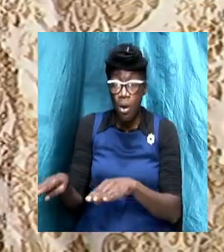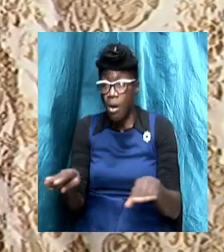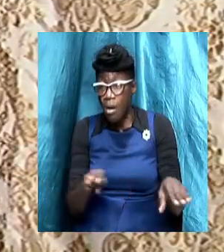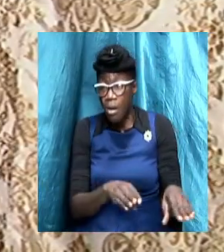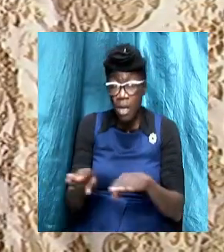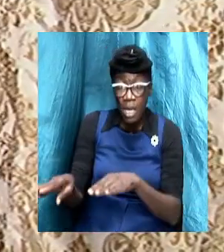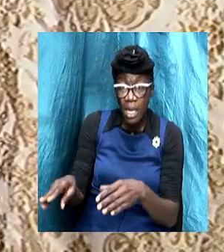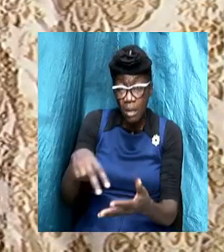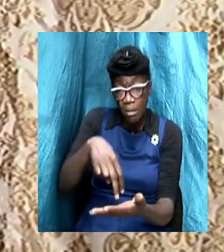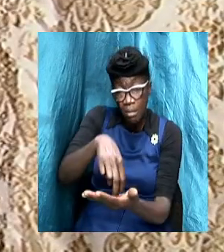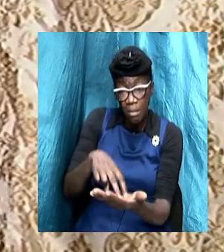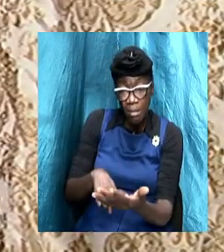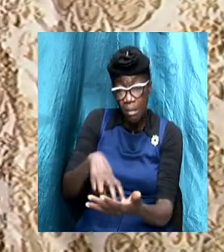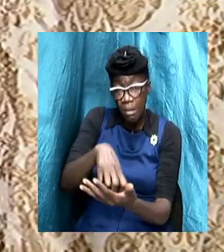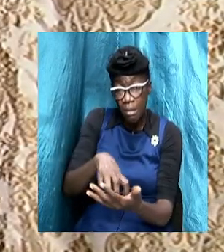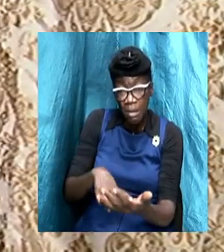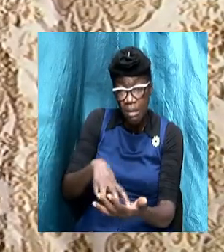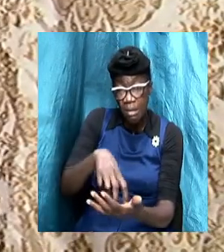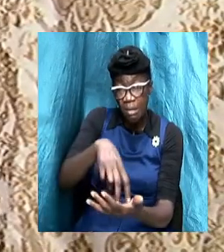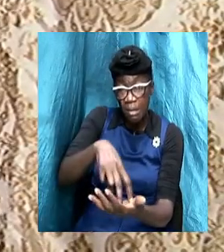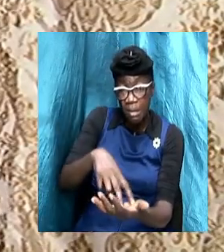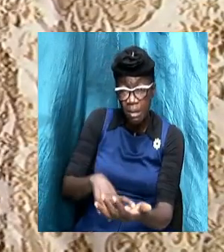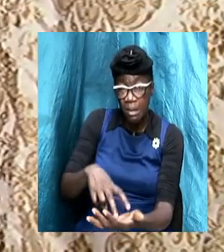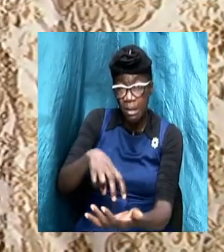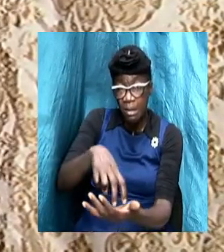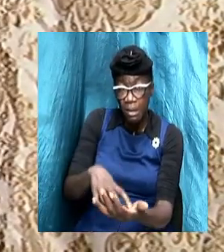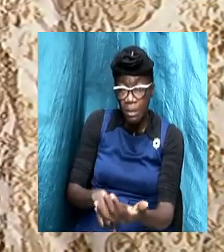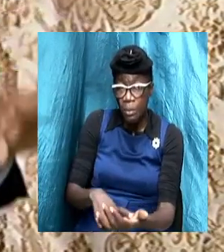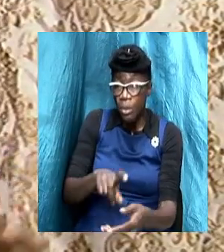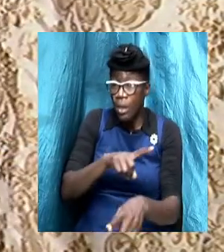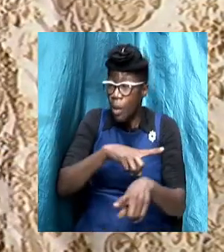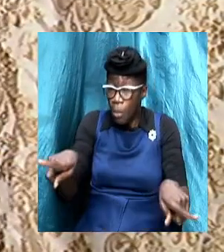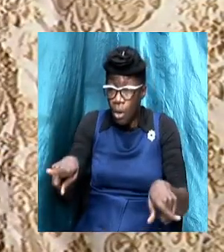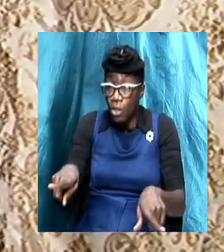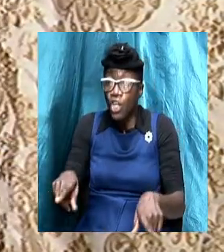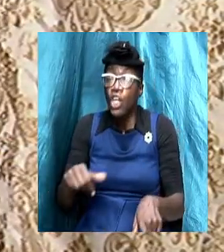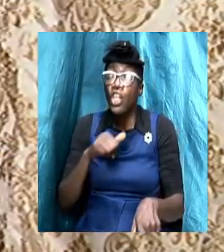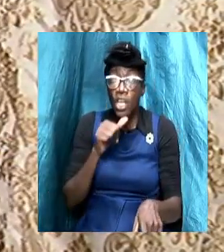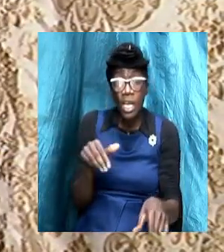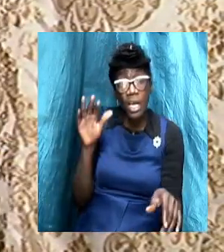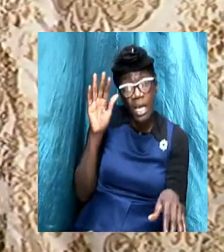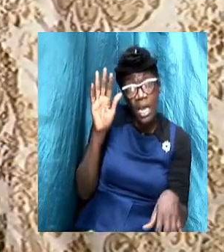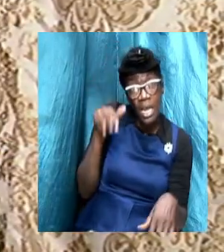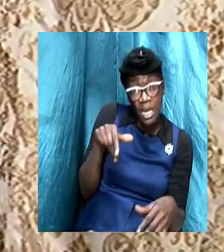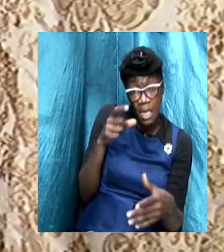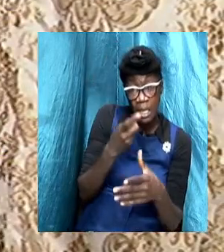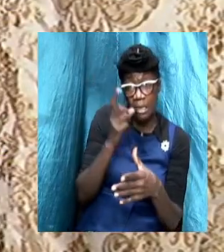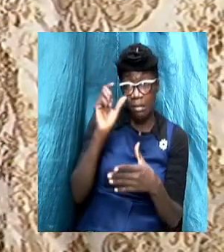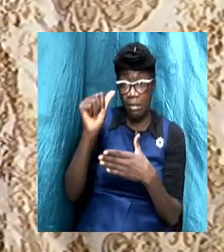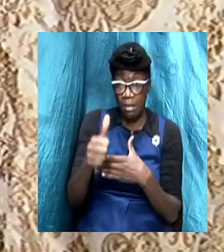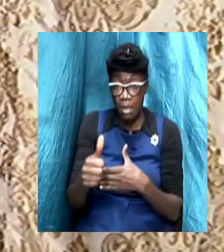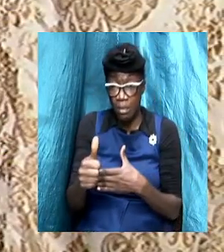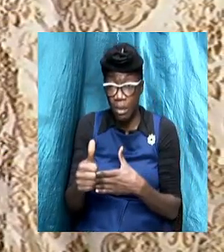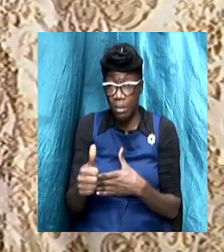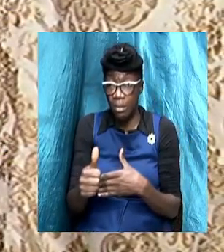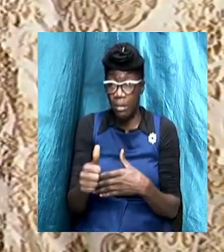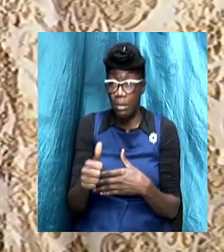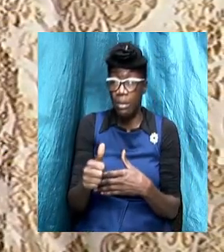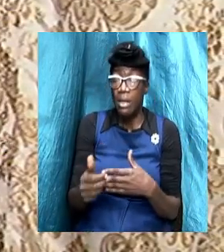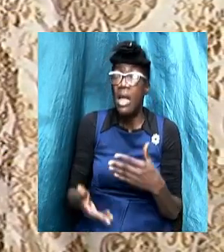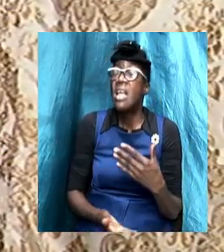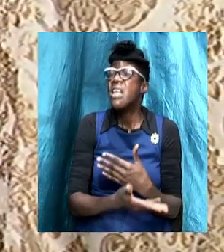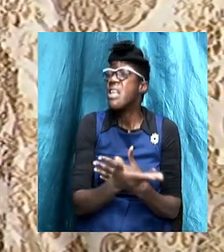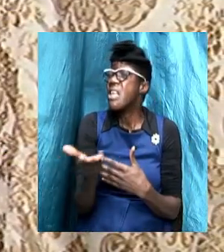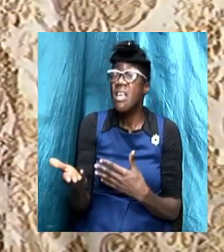everybody's going to know that here goes Jacob, who is no longer Jacob, but no, he's now Israel. You